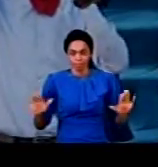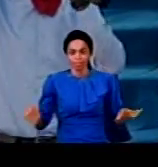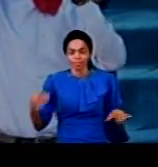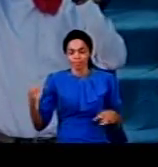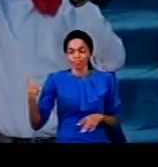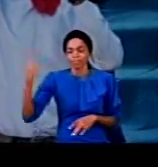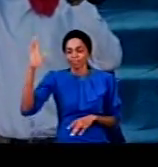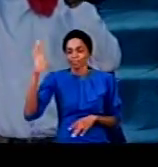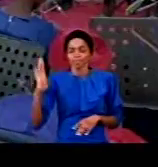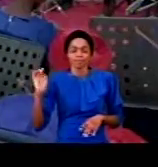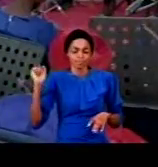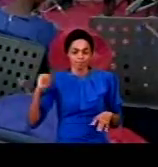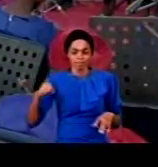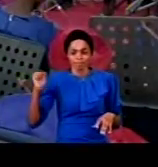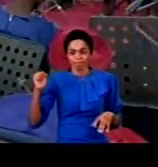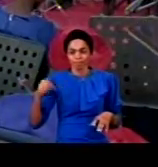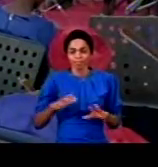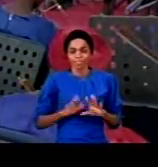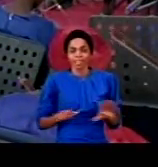children of God,